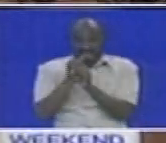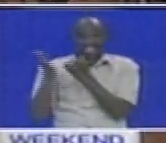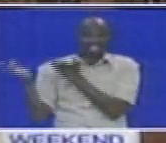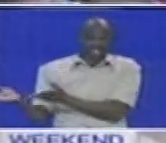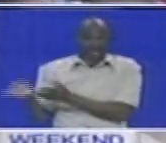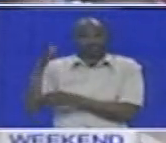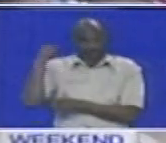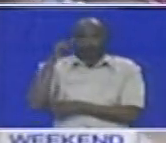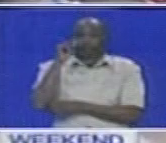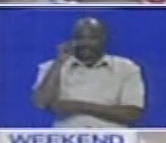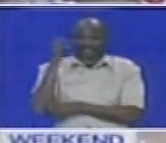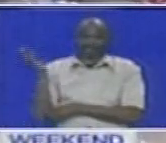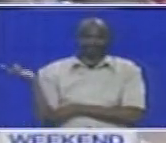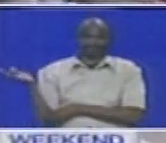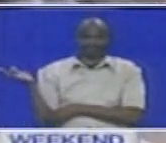Kenyan coast.